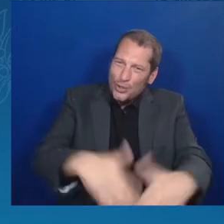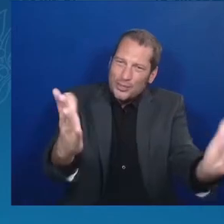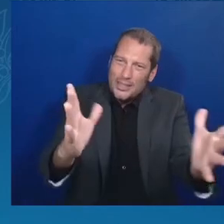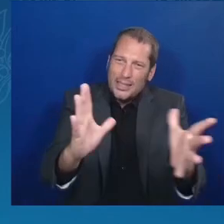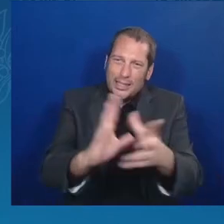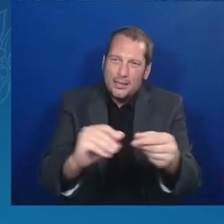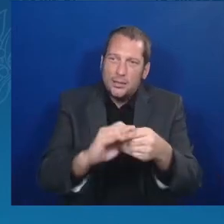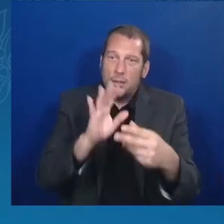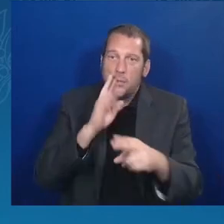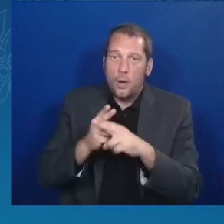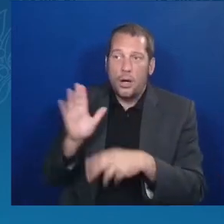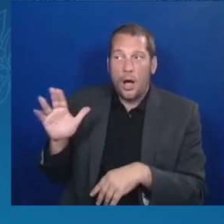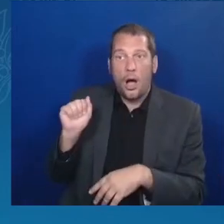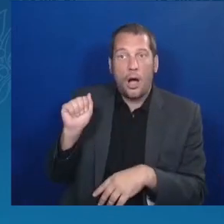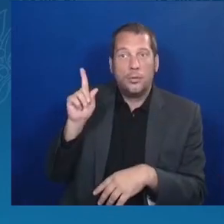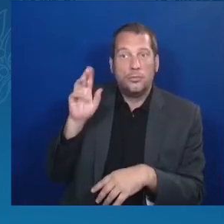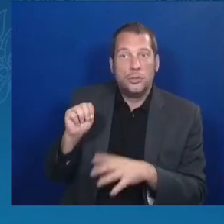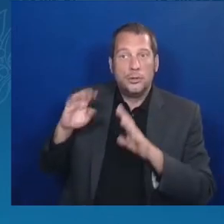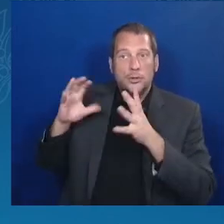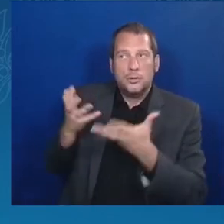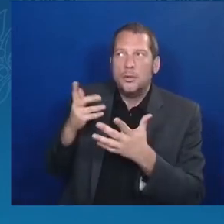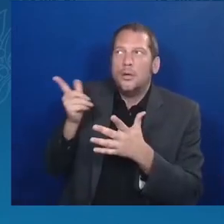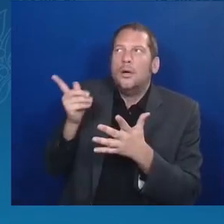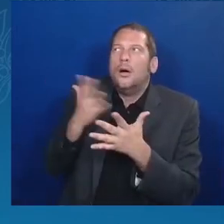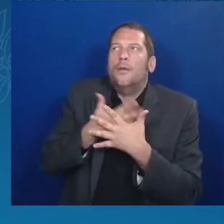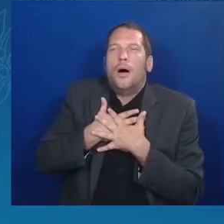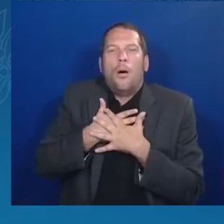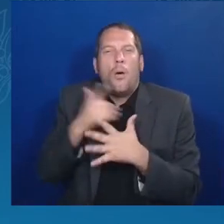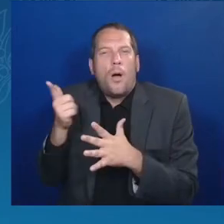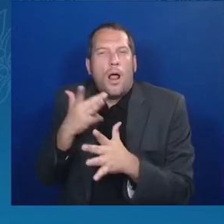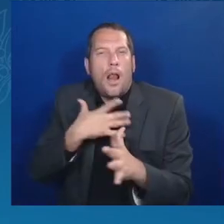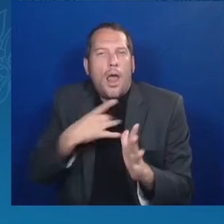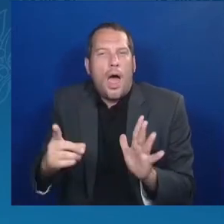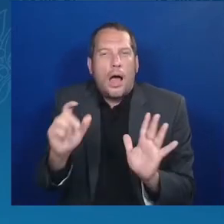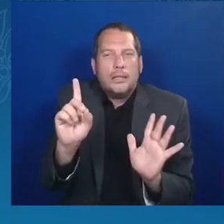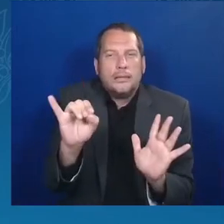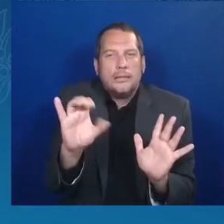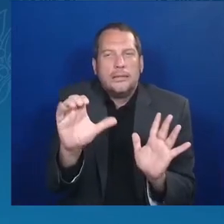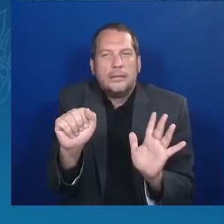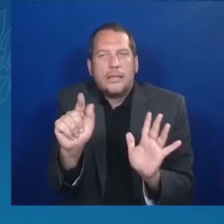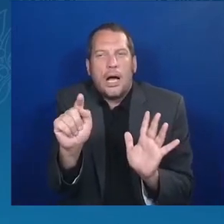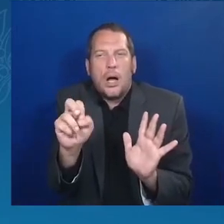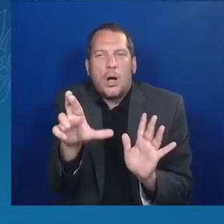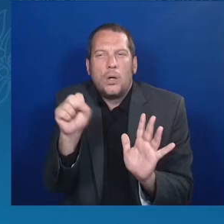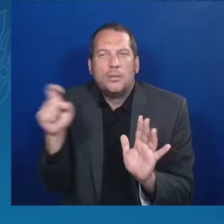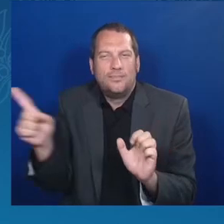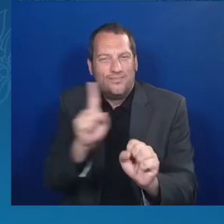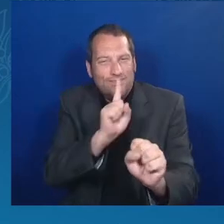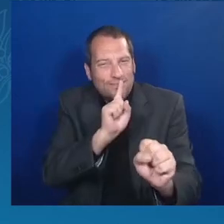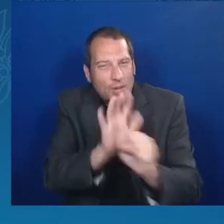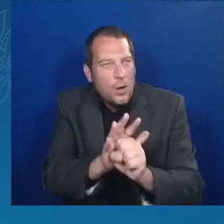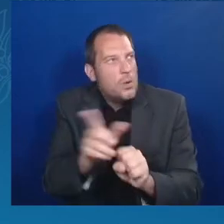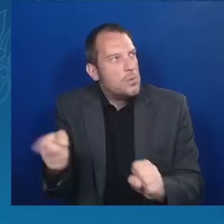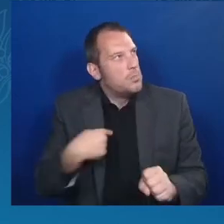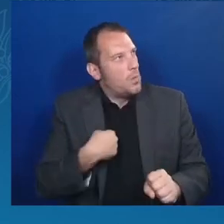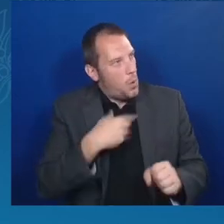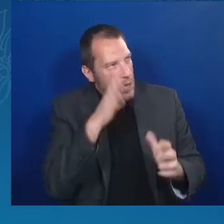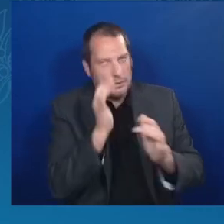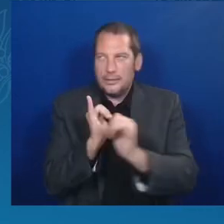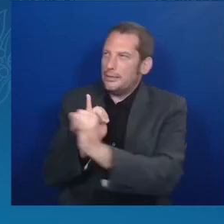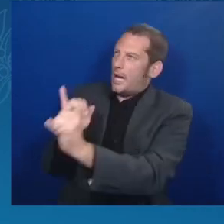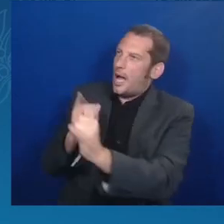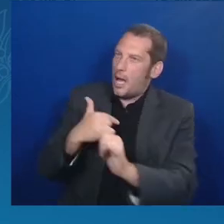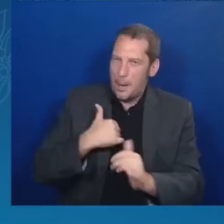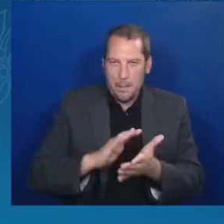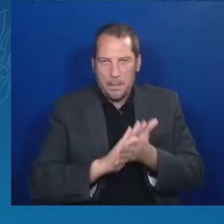day one he said he is and I'm going to quote proudly responsible for overturning